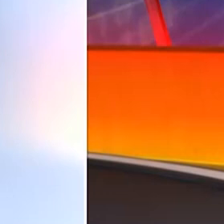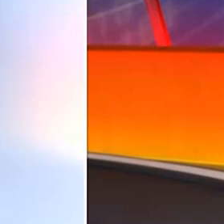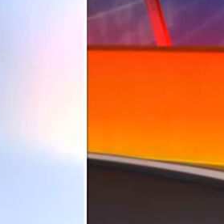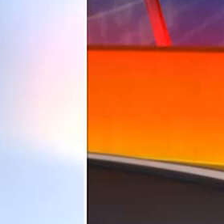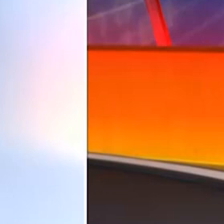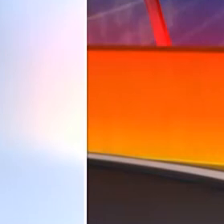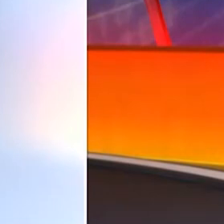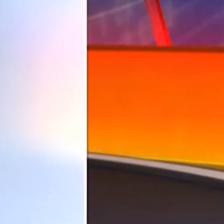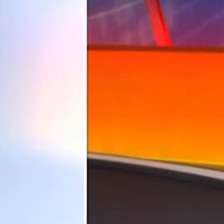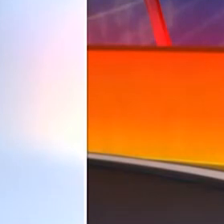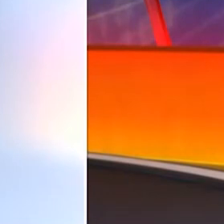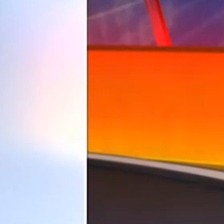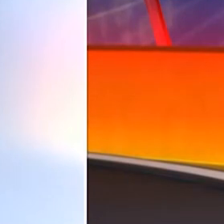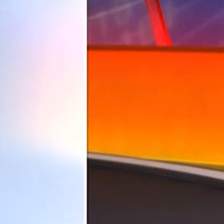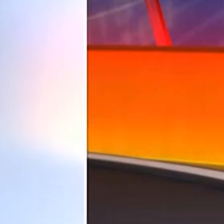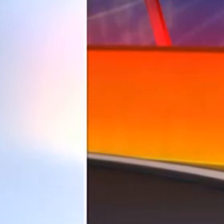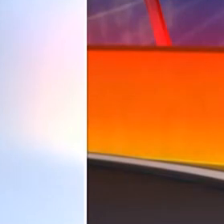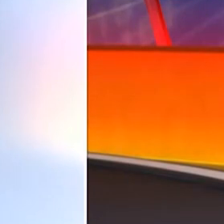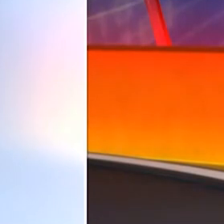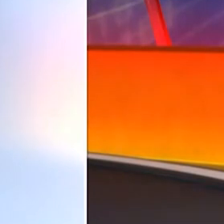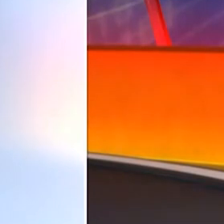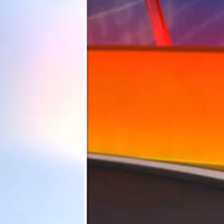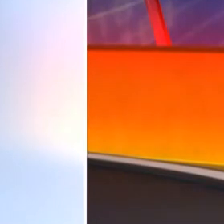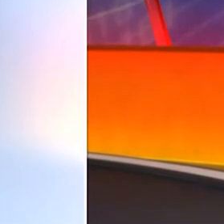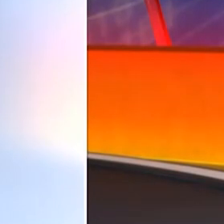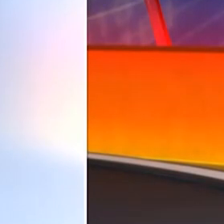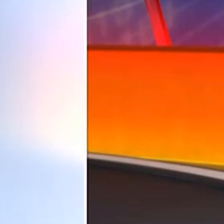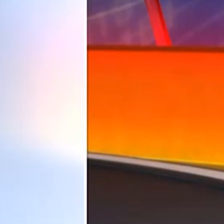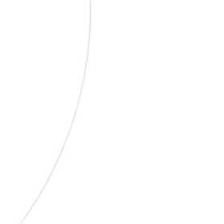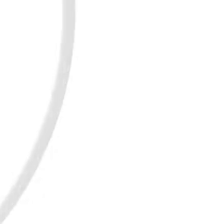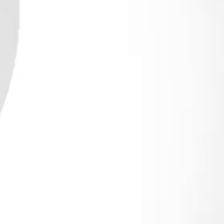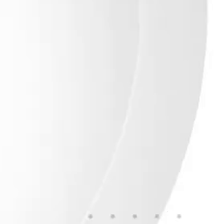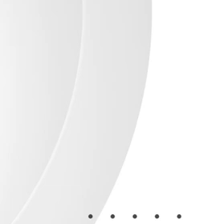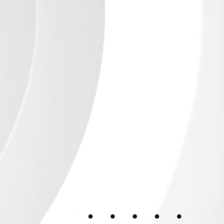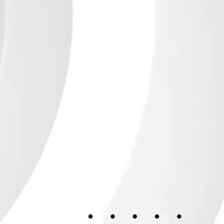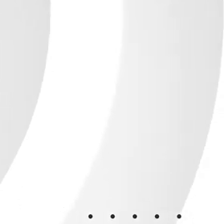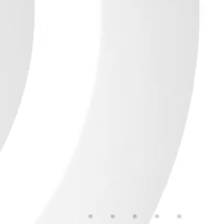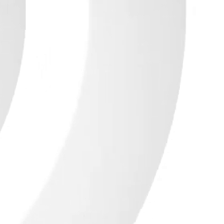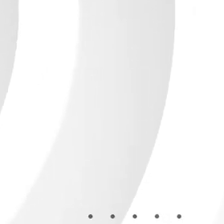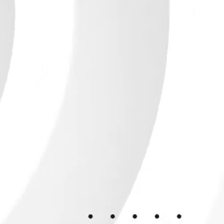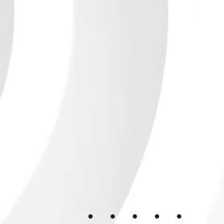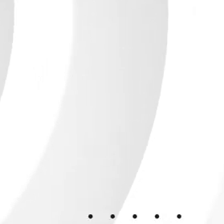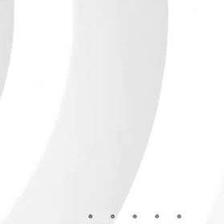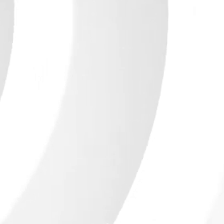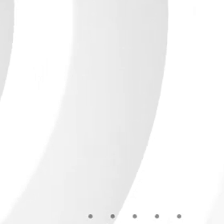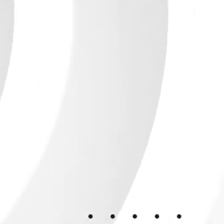Thank you so much for watching. Don't forget to like, leave a comment, and subscribe.